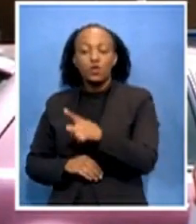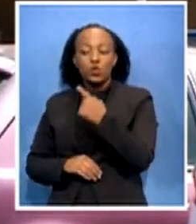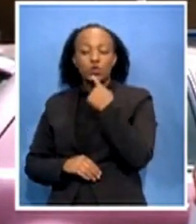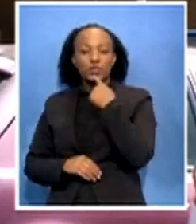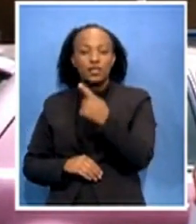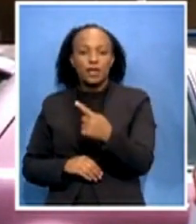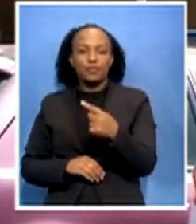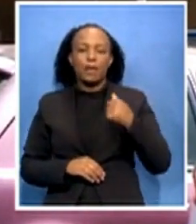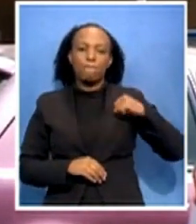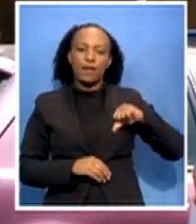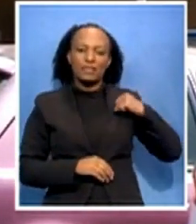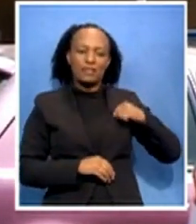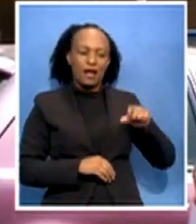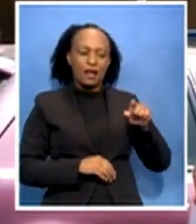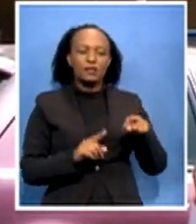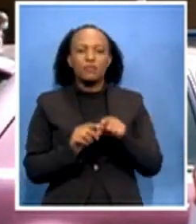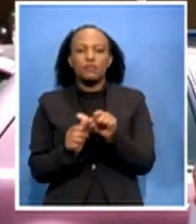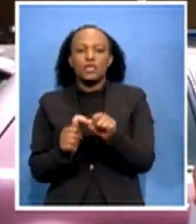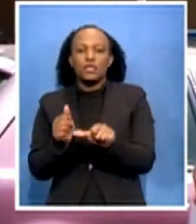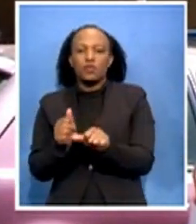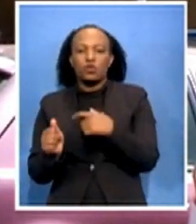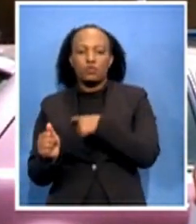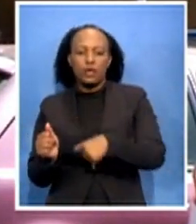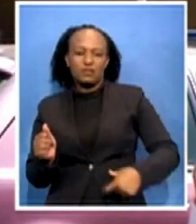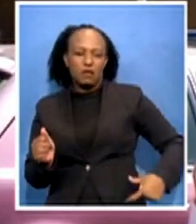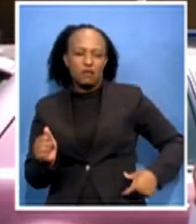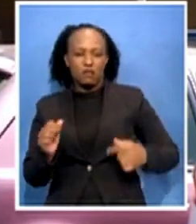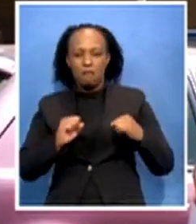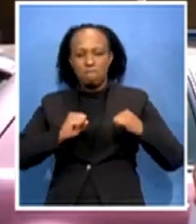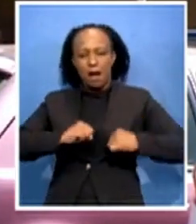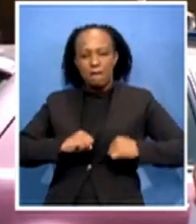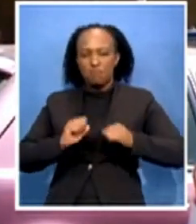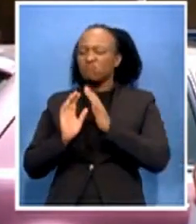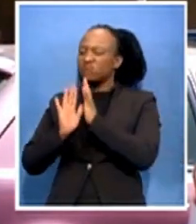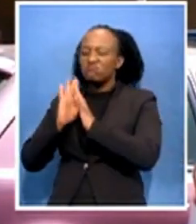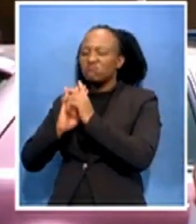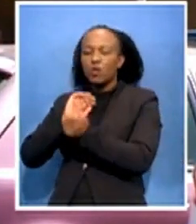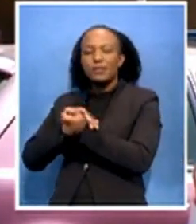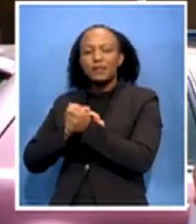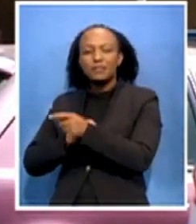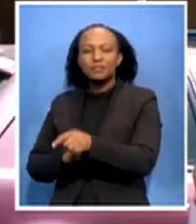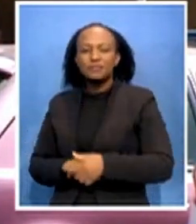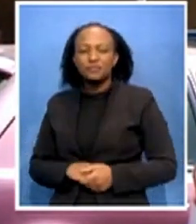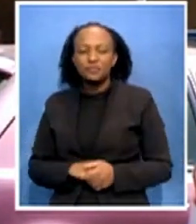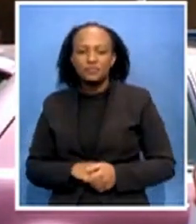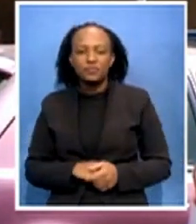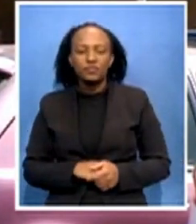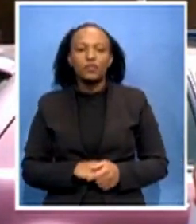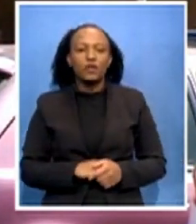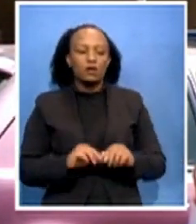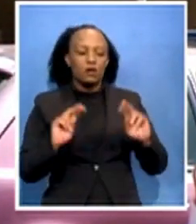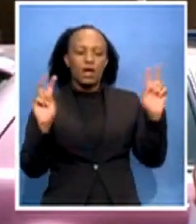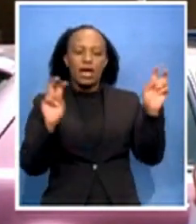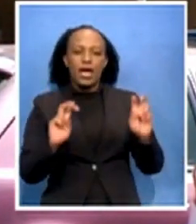President. Just briefly take us through that. Well, Eskom came with a proposal in